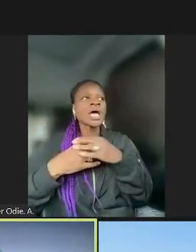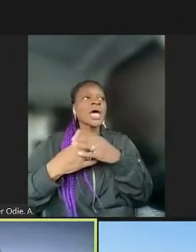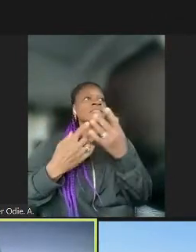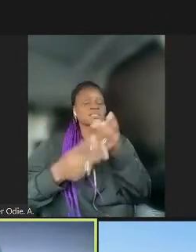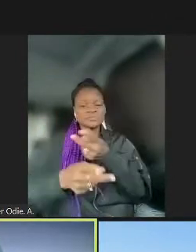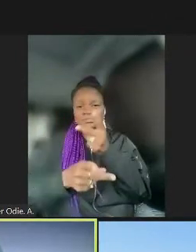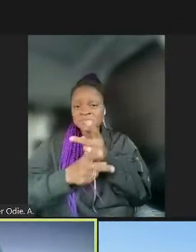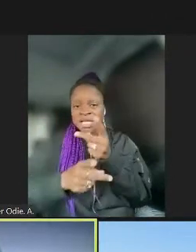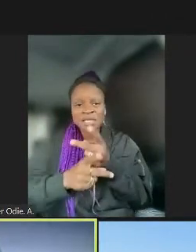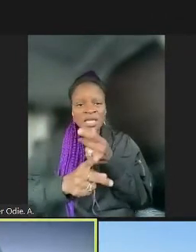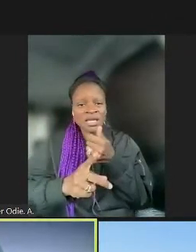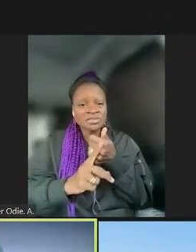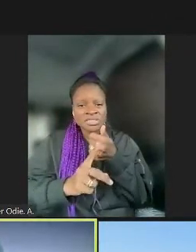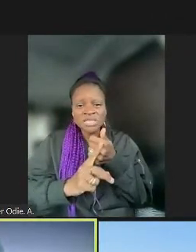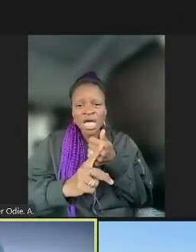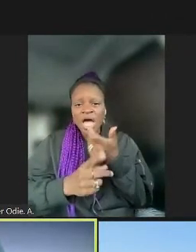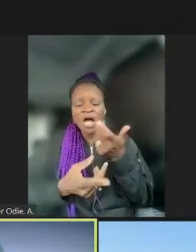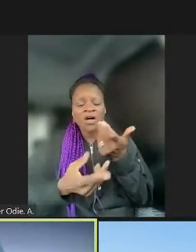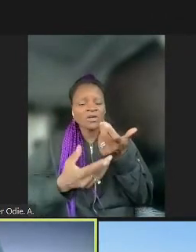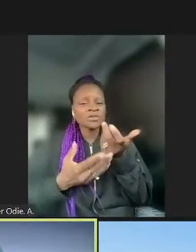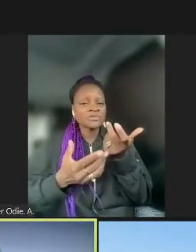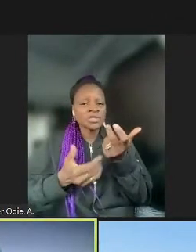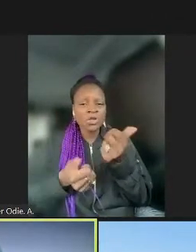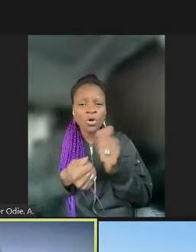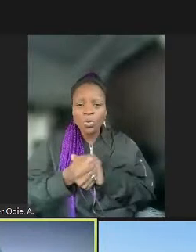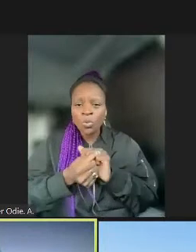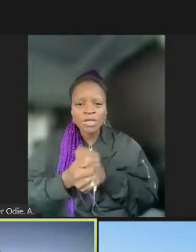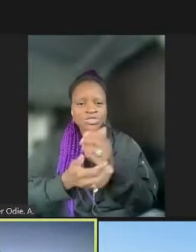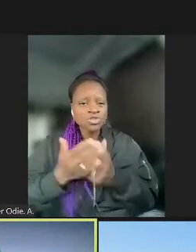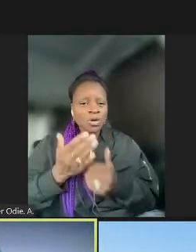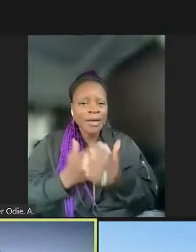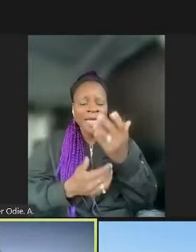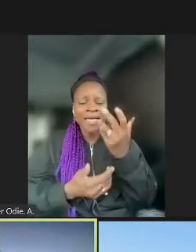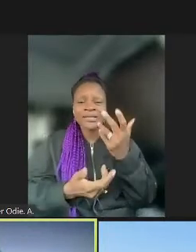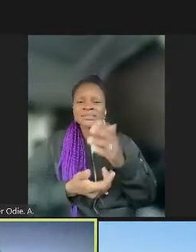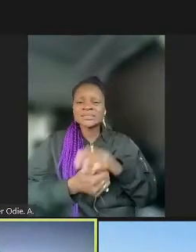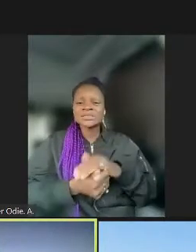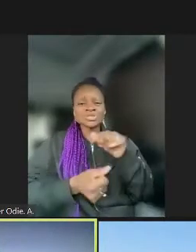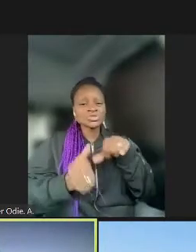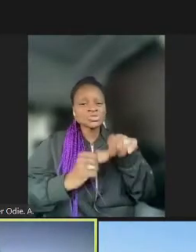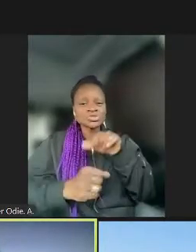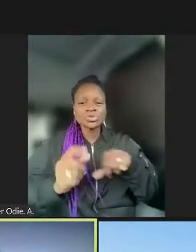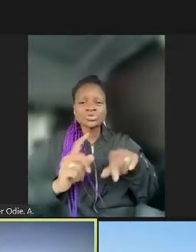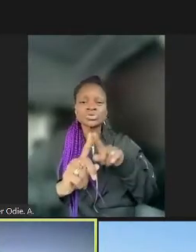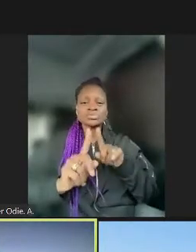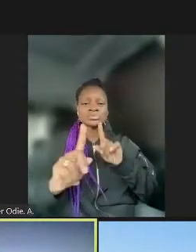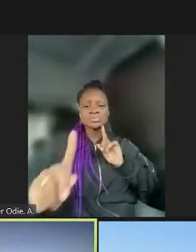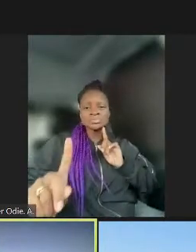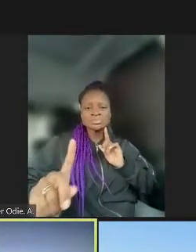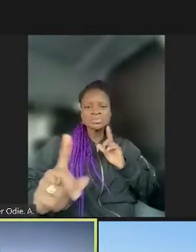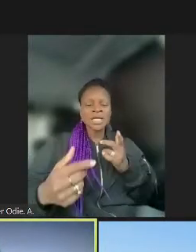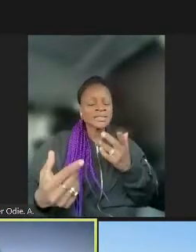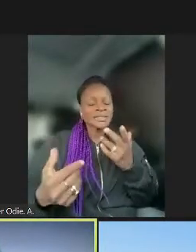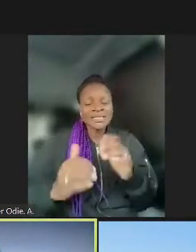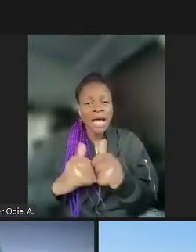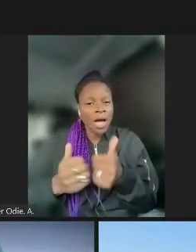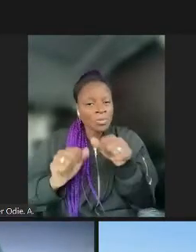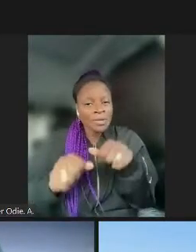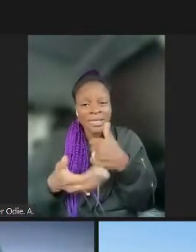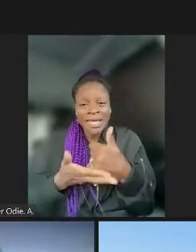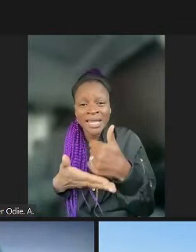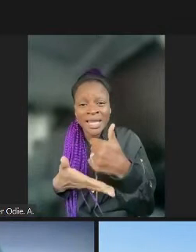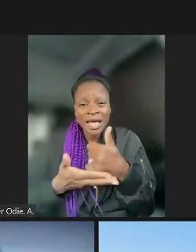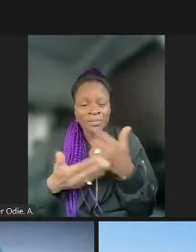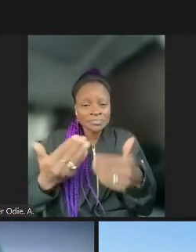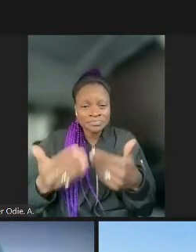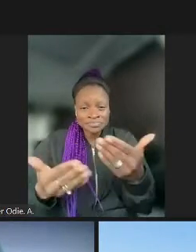all the non-pharmaceutical interventions that we've been talking about for the past year and a half. I think those are the ways we can help. I have a